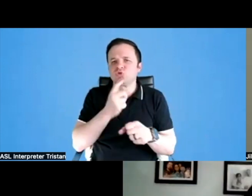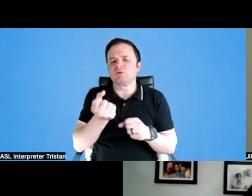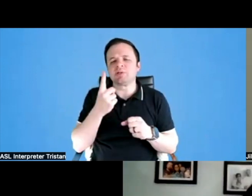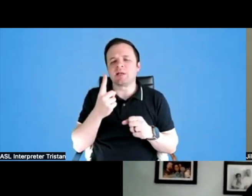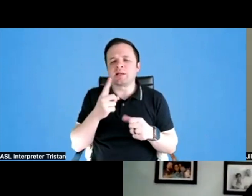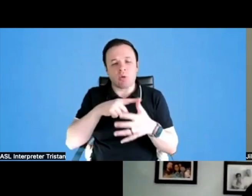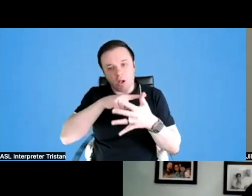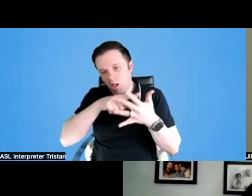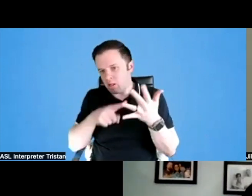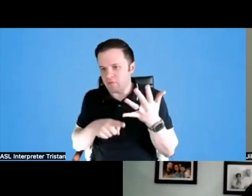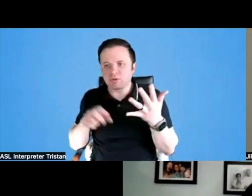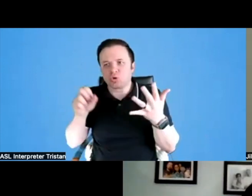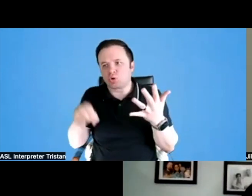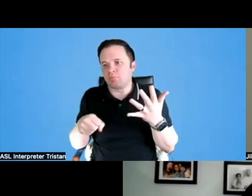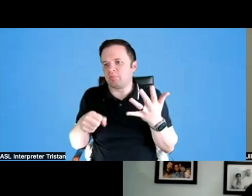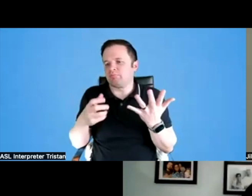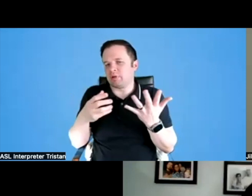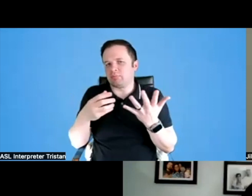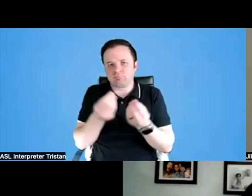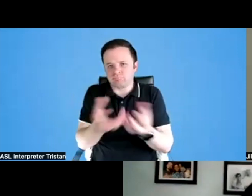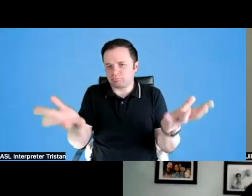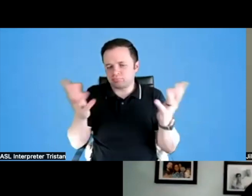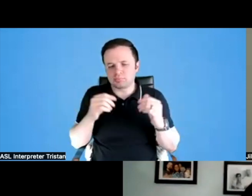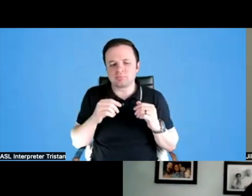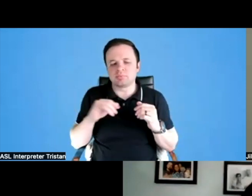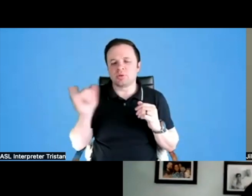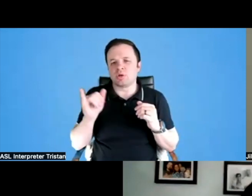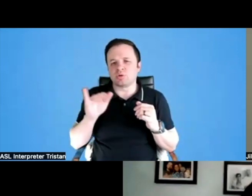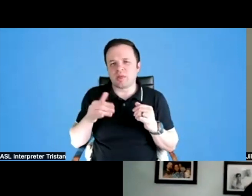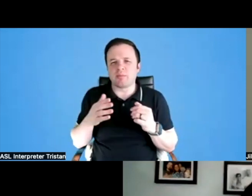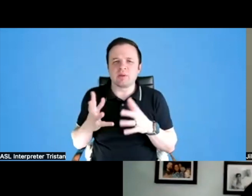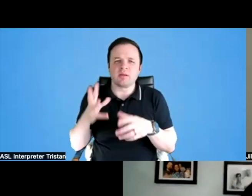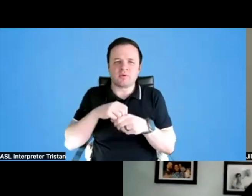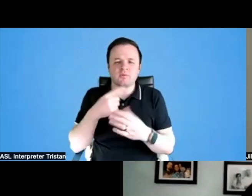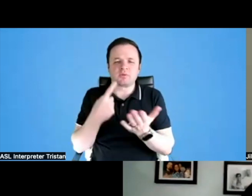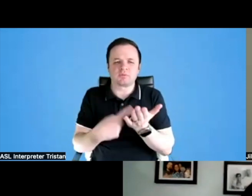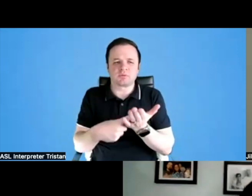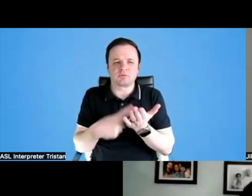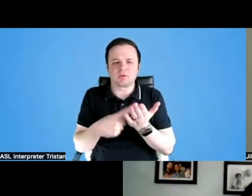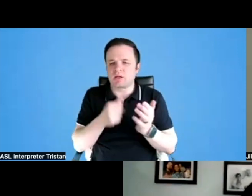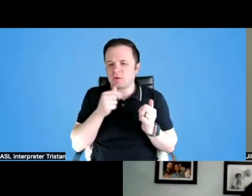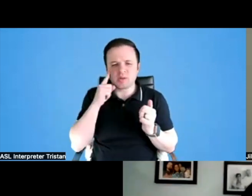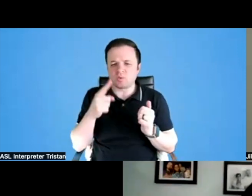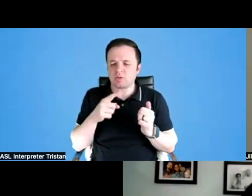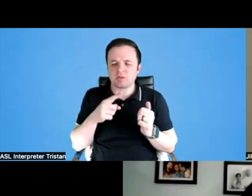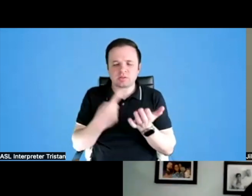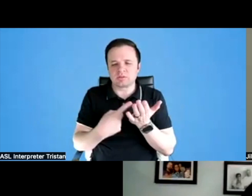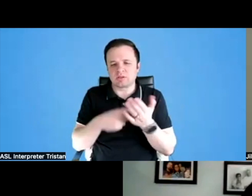of the things that could be available and uplifting that as a part of the conversation, right? I don't think we talk enough